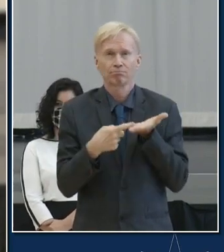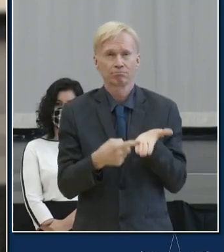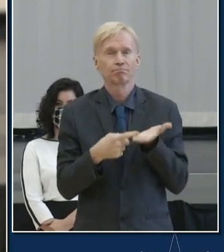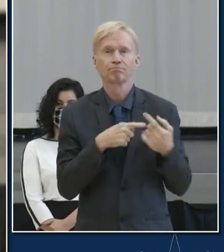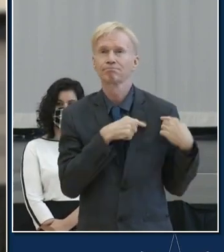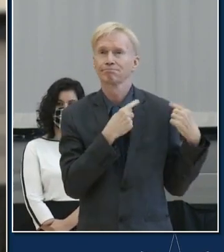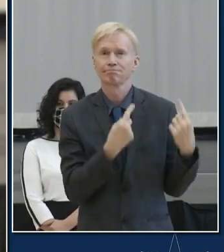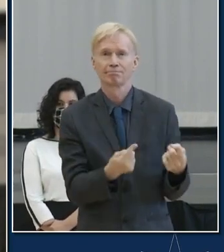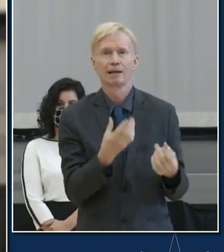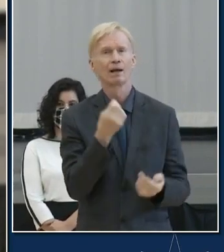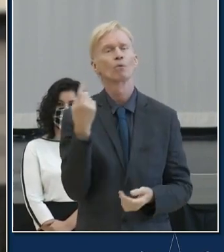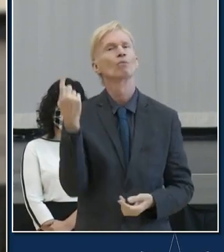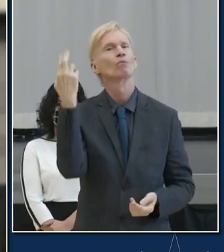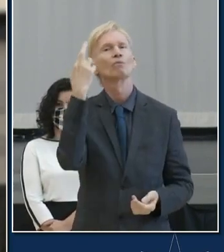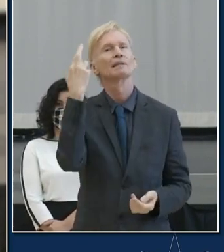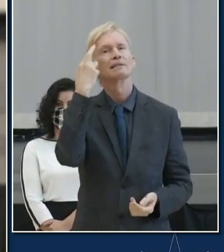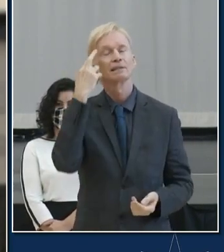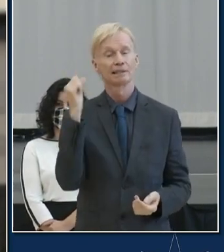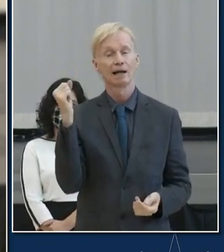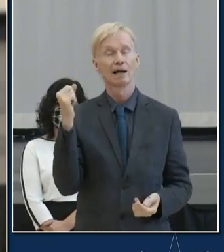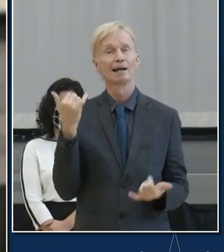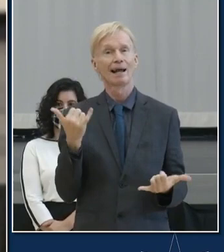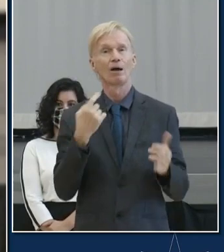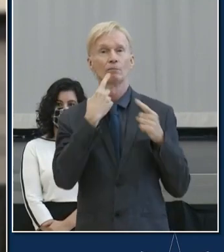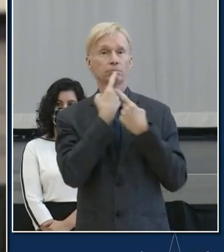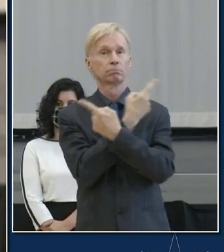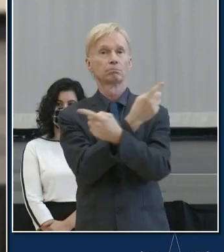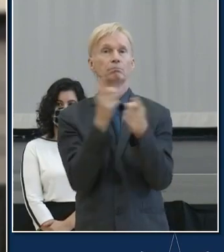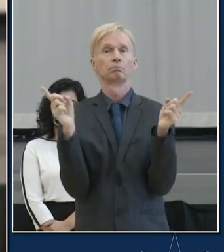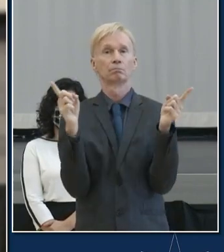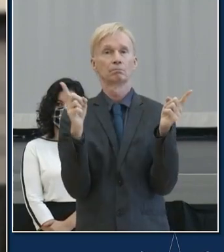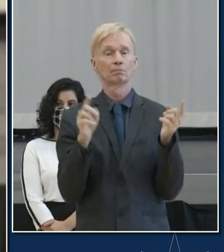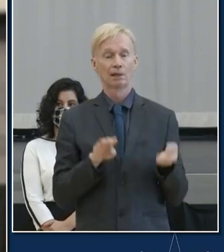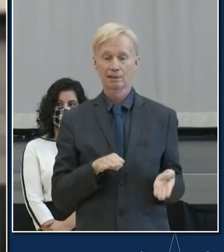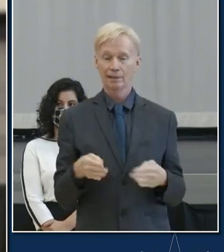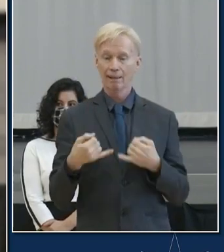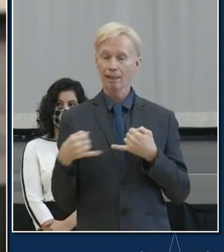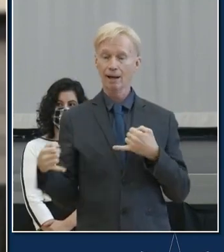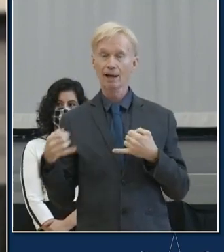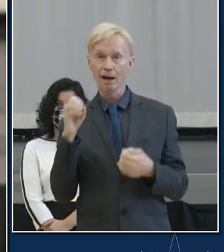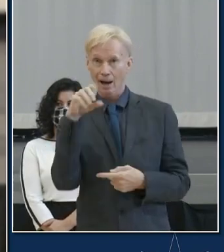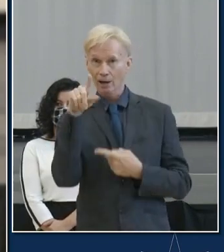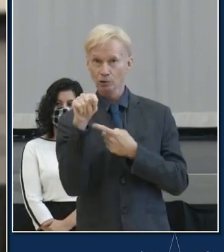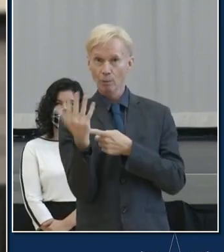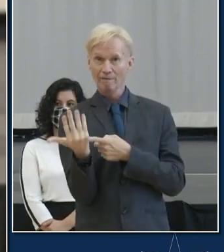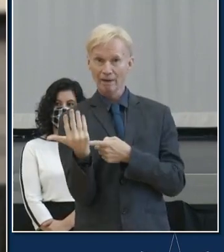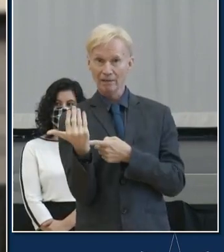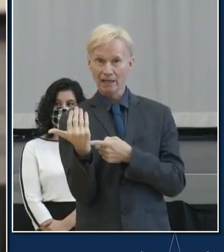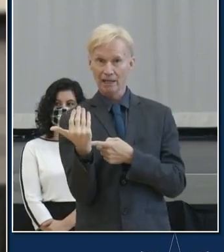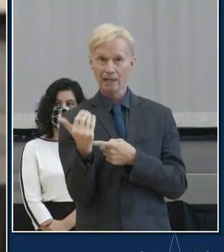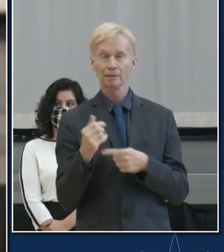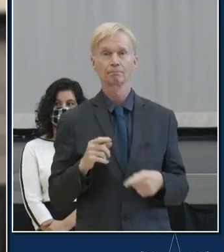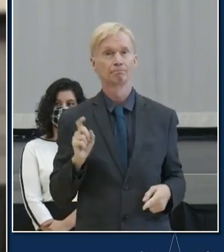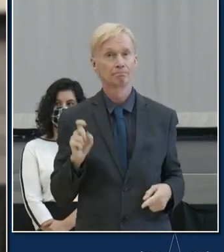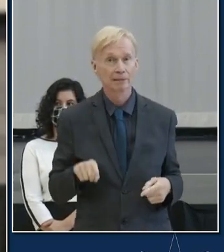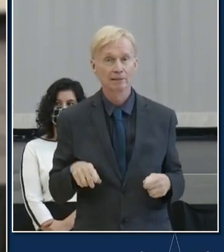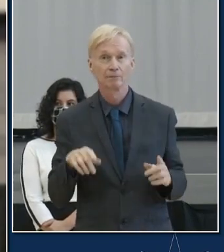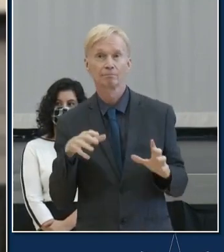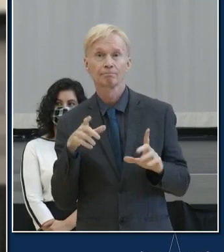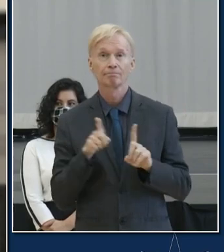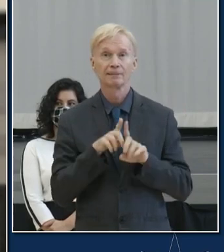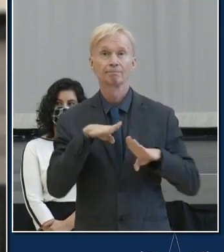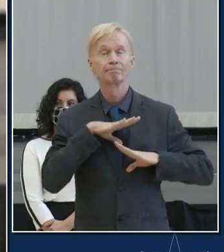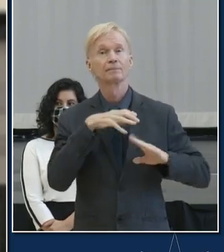why, even though we're announcing now that we set the deadline for October 15, and I feel comfortable that